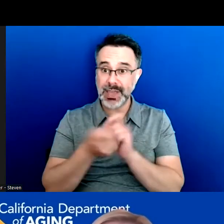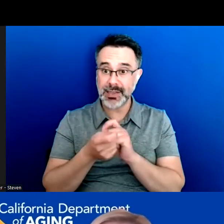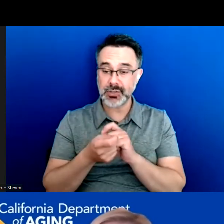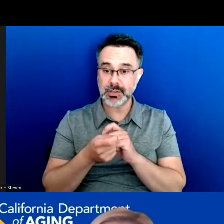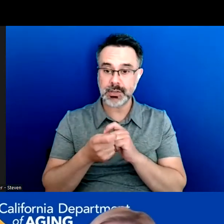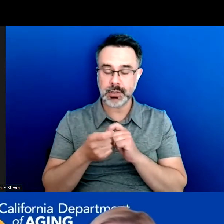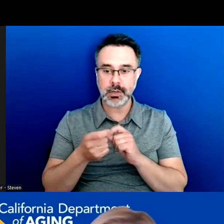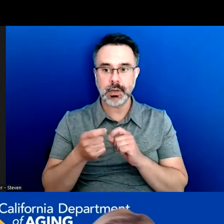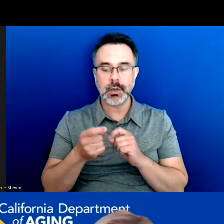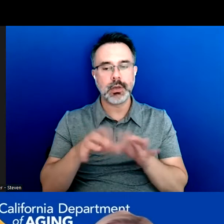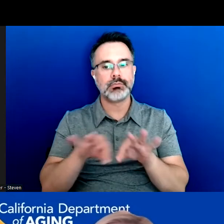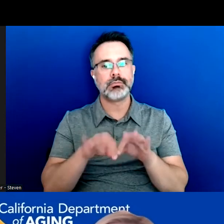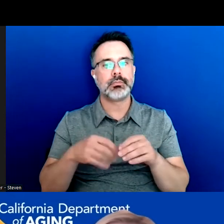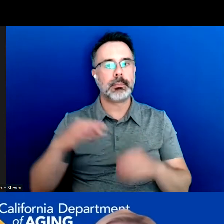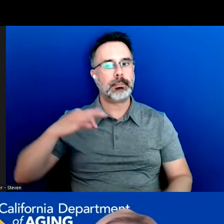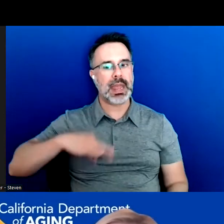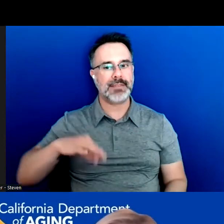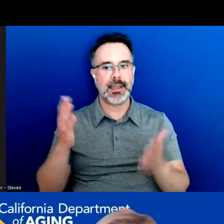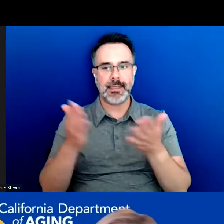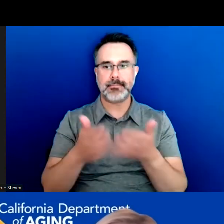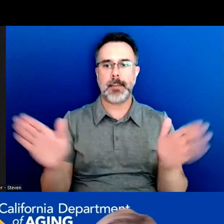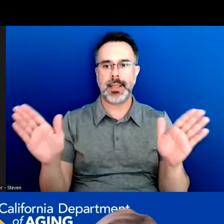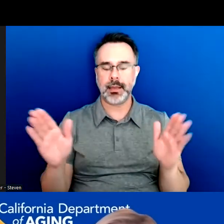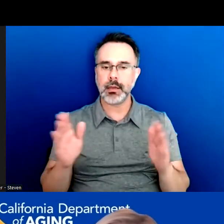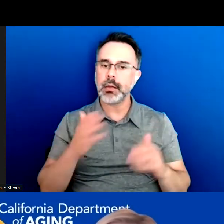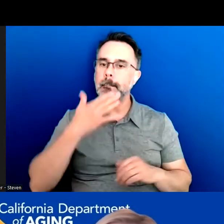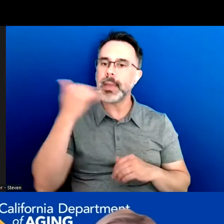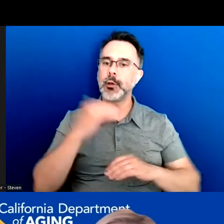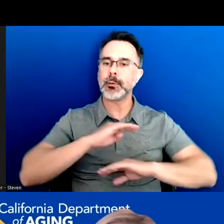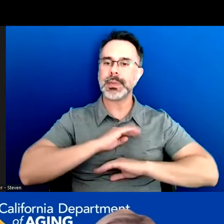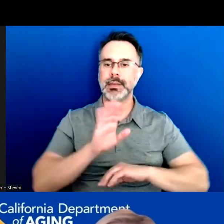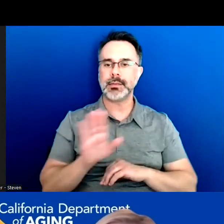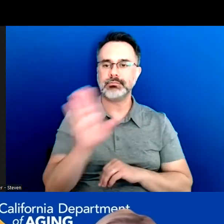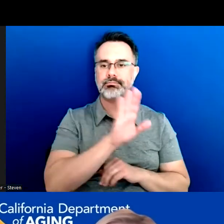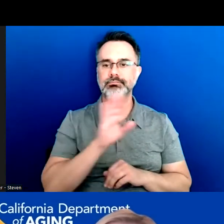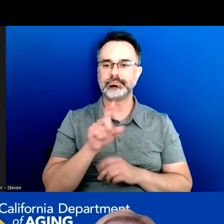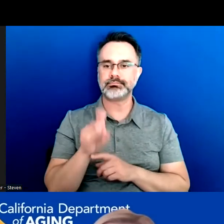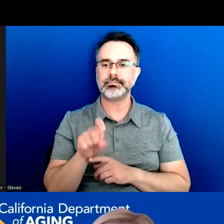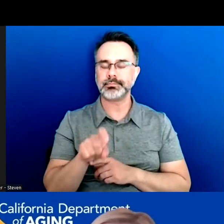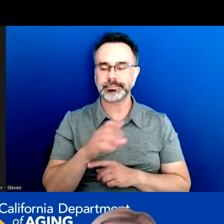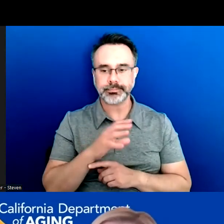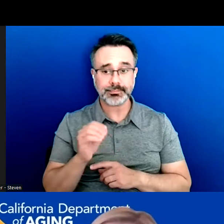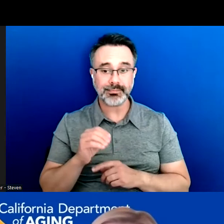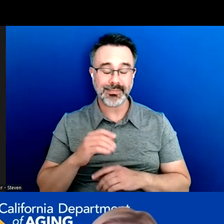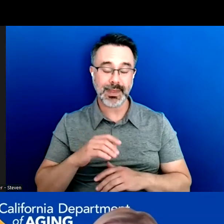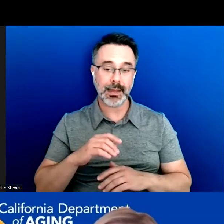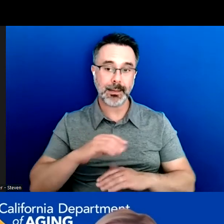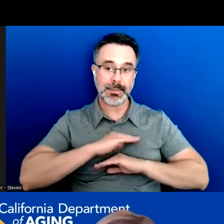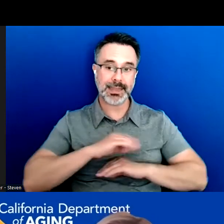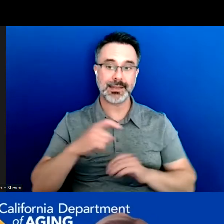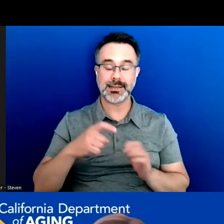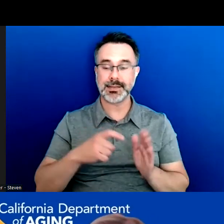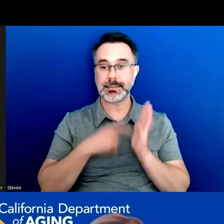to benefit the public, to better meet people's needs and to meet demand for more